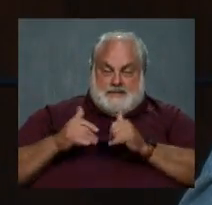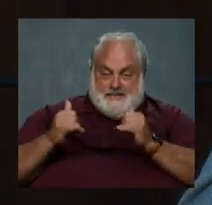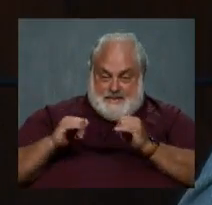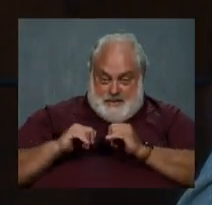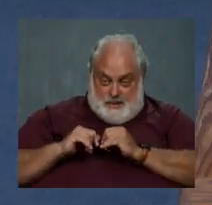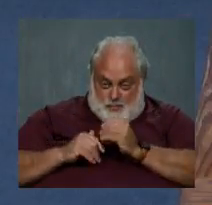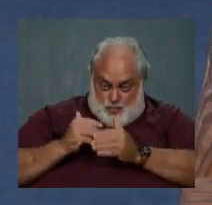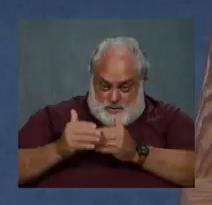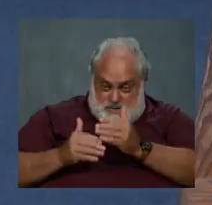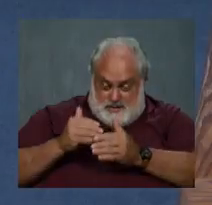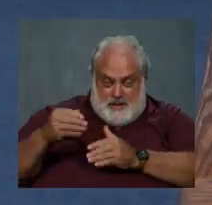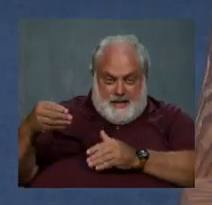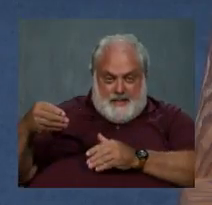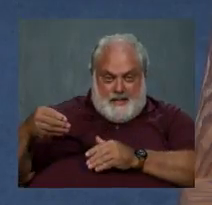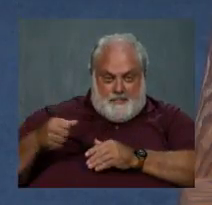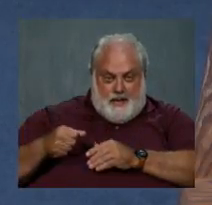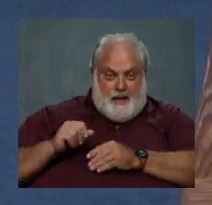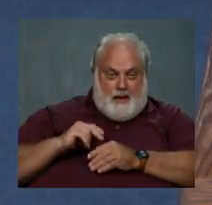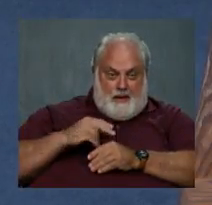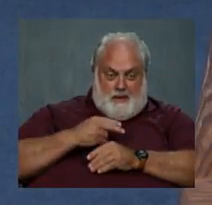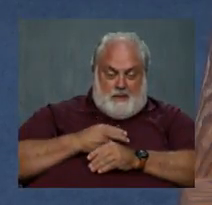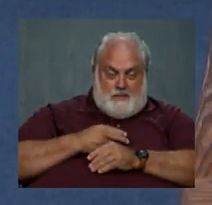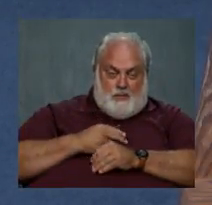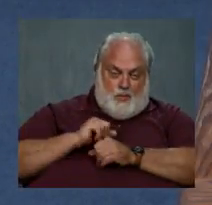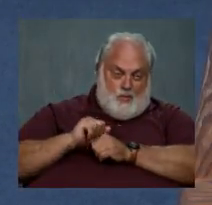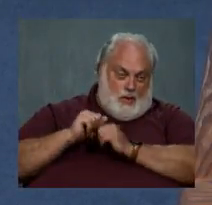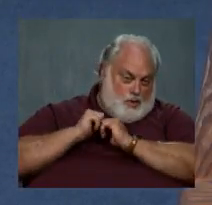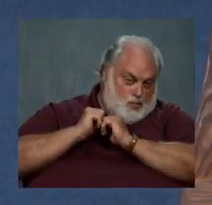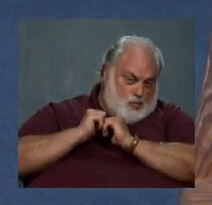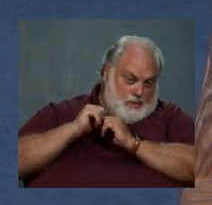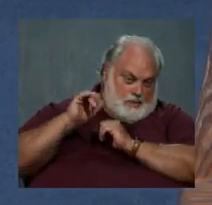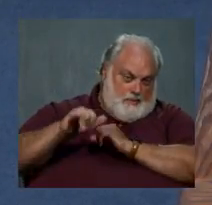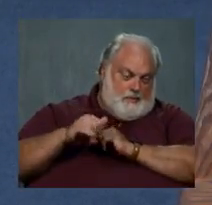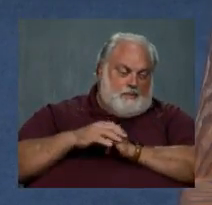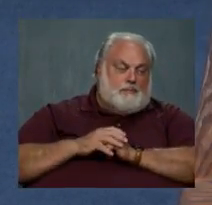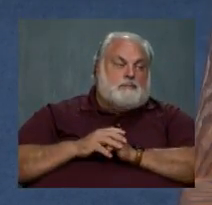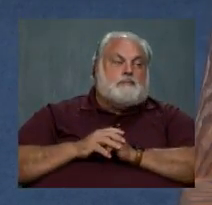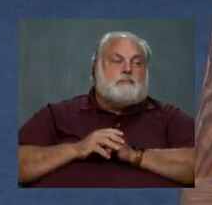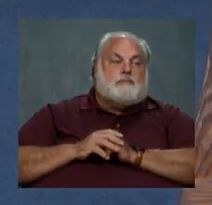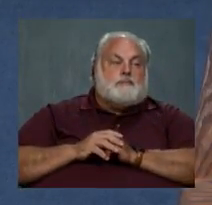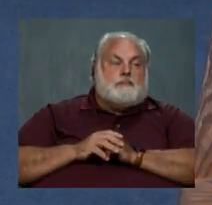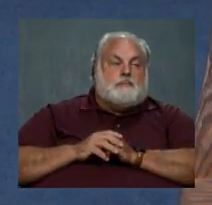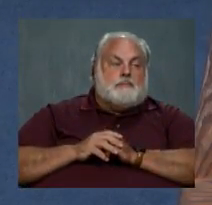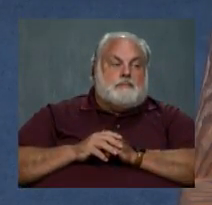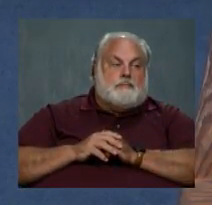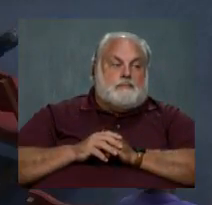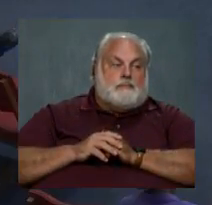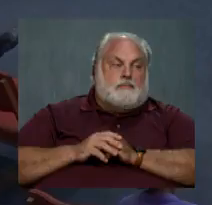that kind of? They've paid us, and we're working with them on this deal.